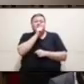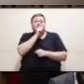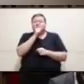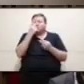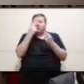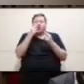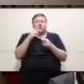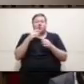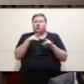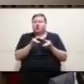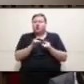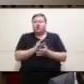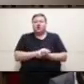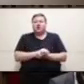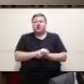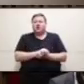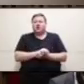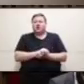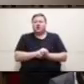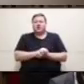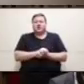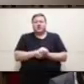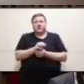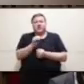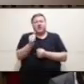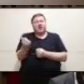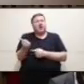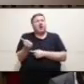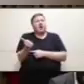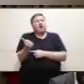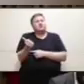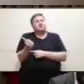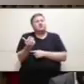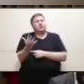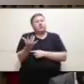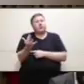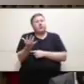Chair. And then on the side of the